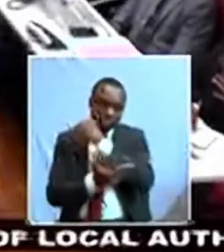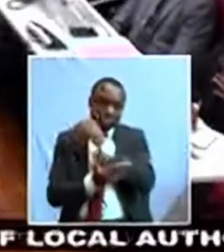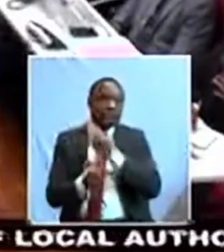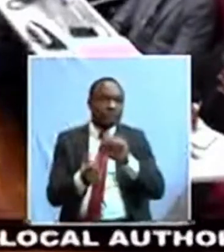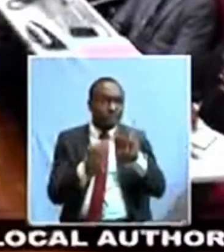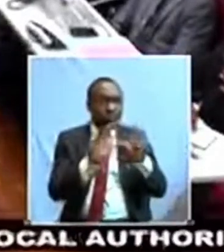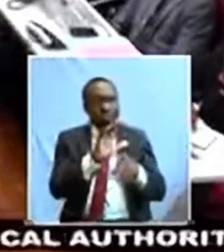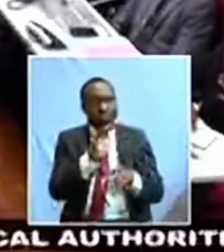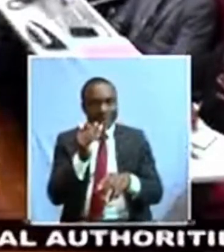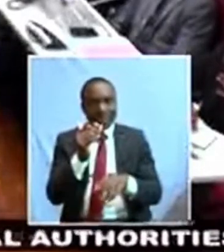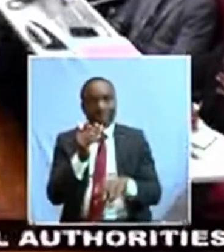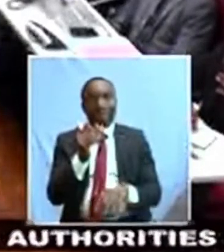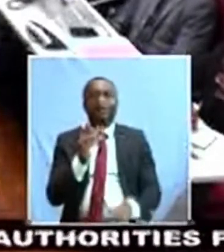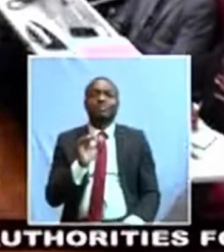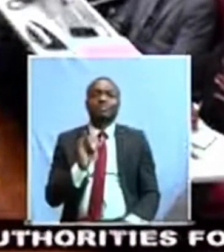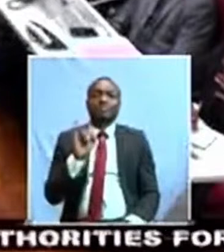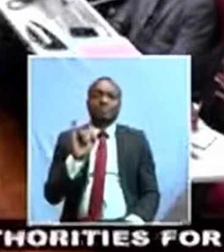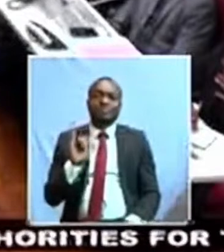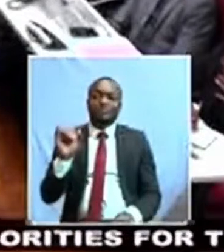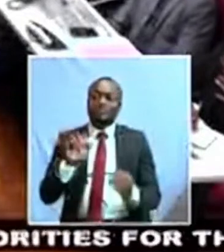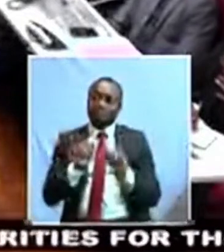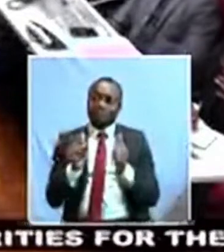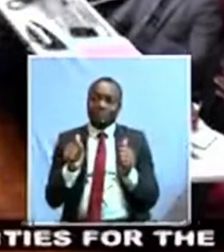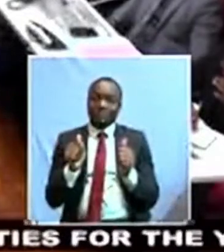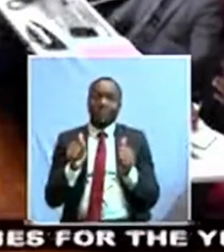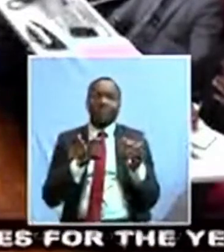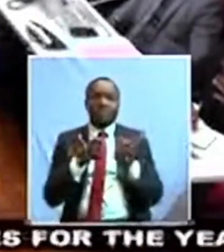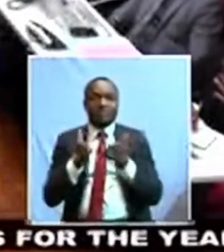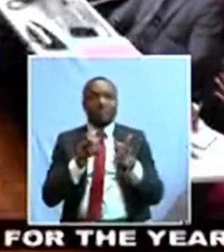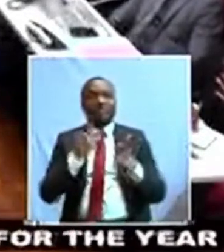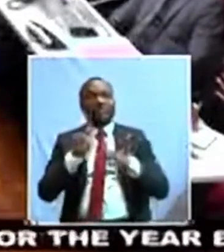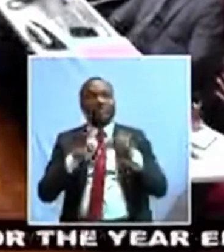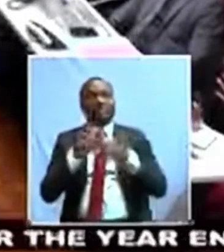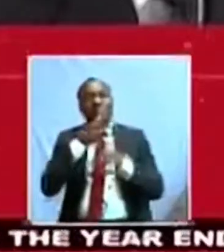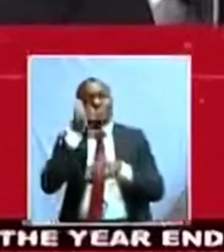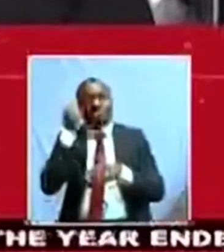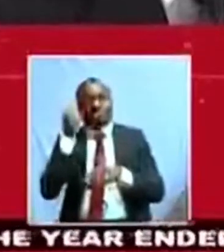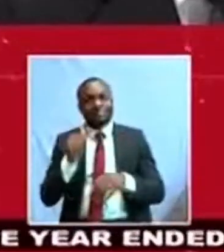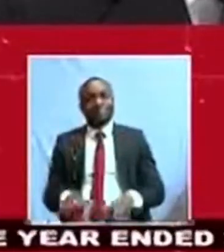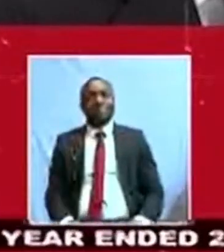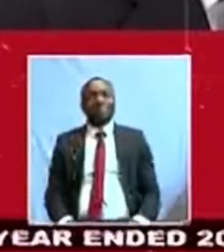well to Itezhi and save our people better.